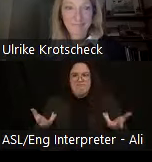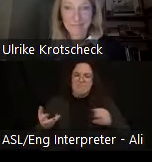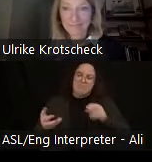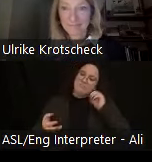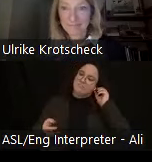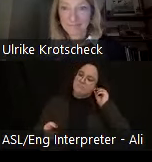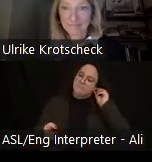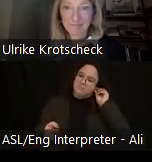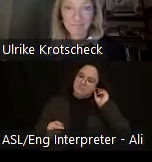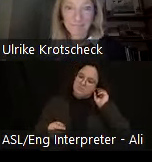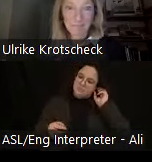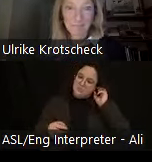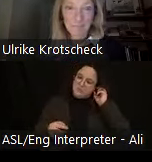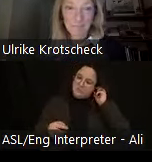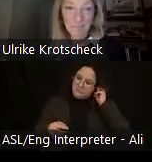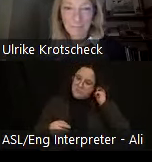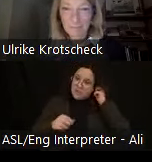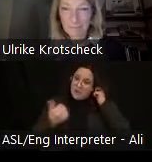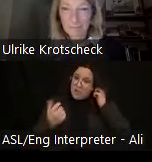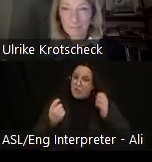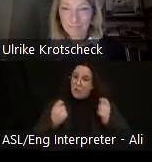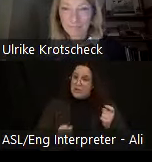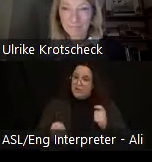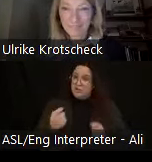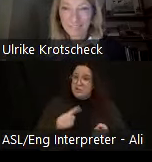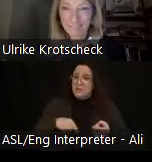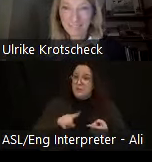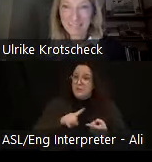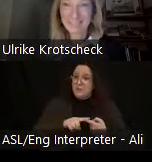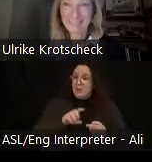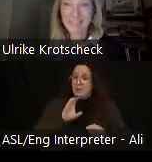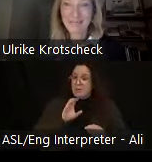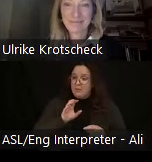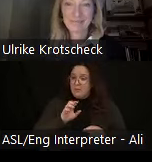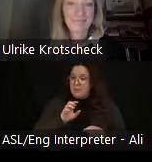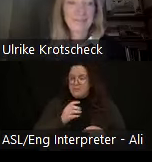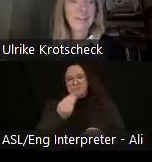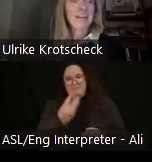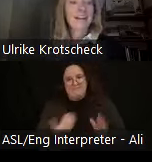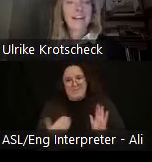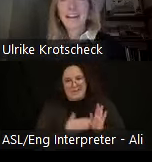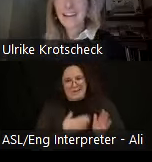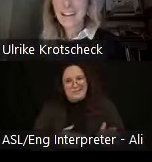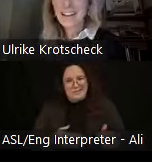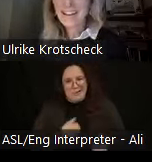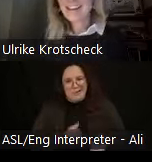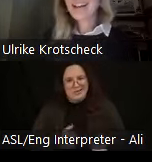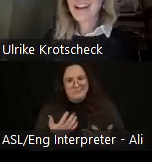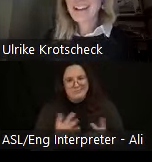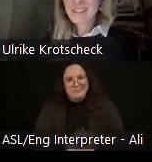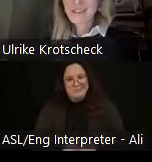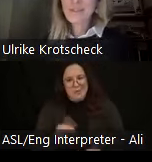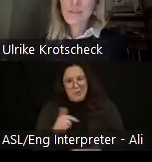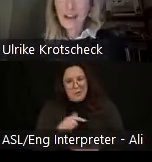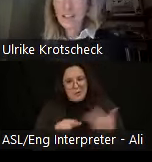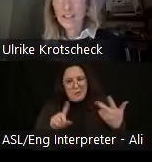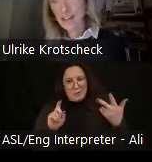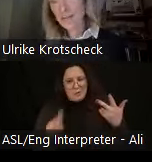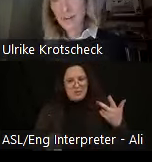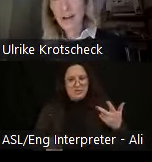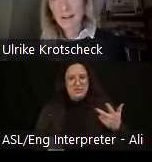for the other questions that came up around the imagery of the tattoos, will you remind me of the other three questions? Yeah. So